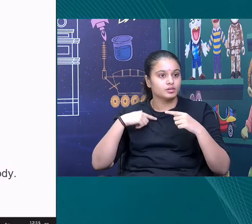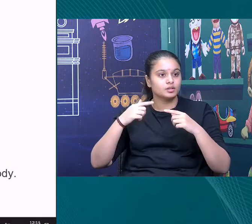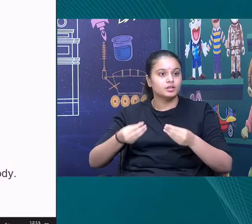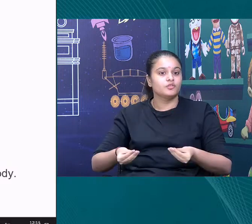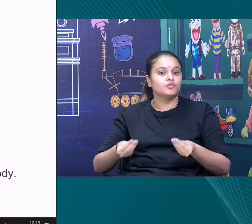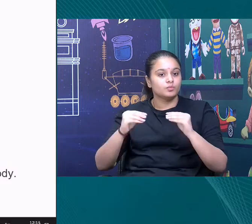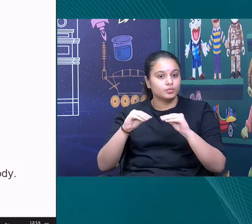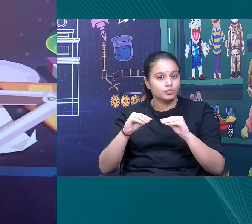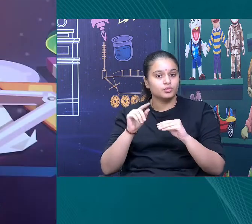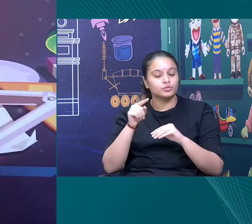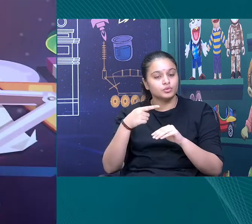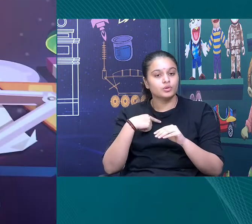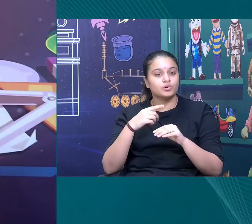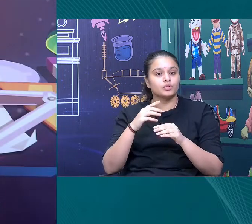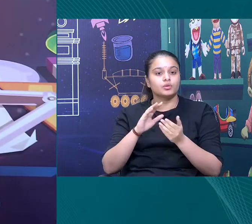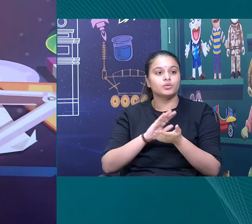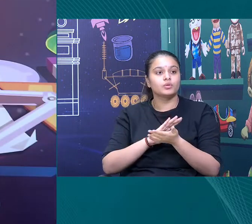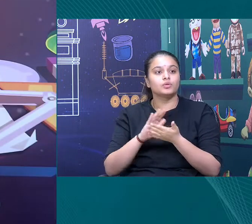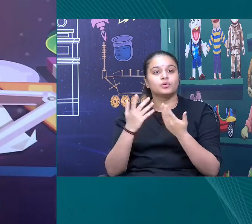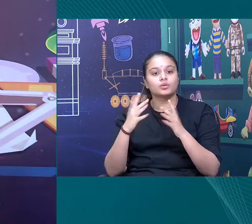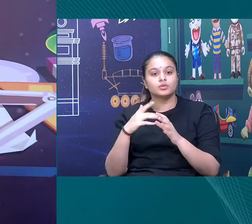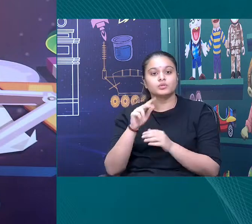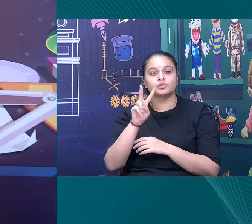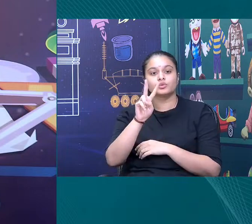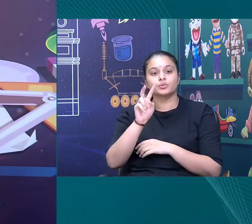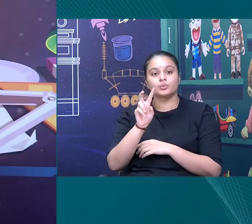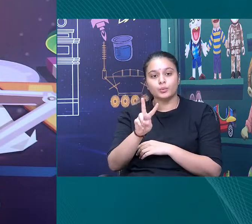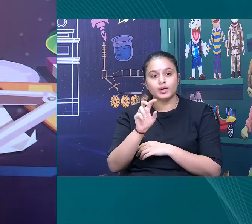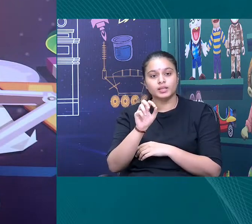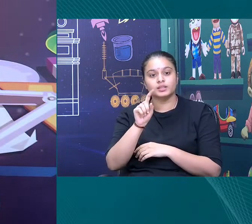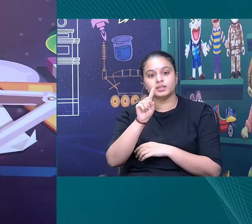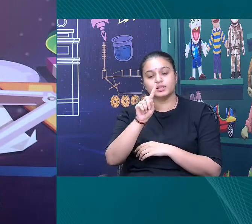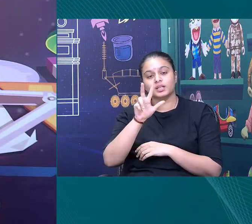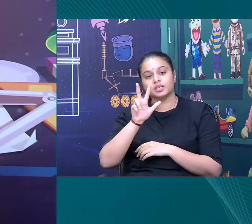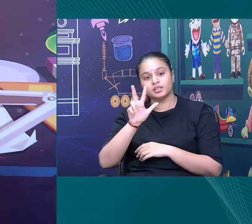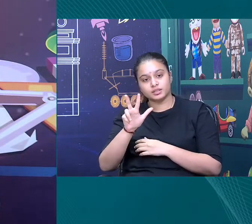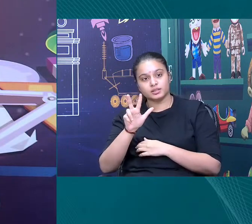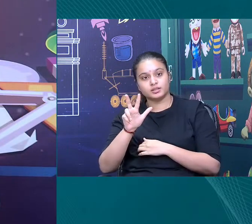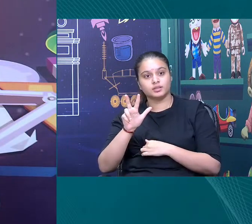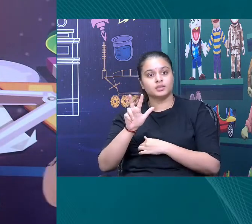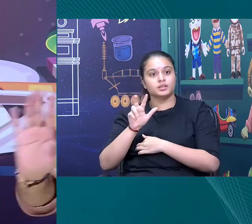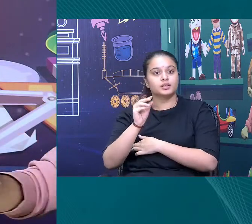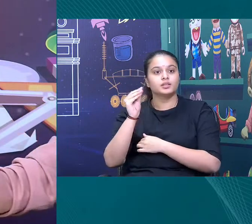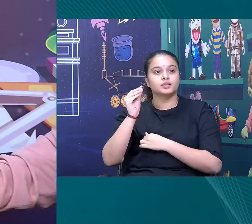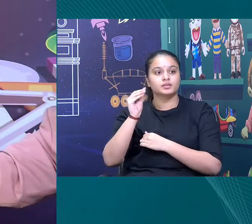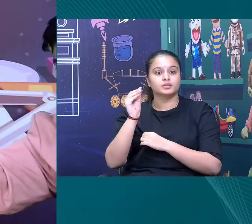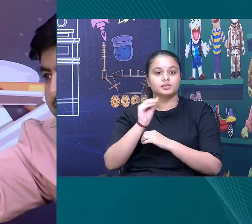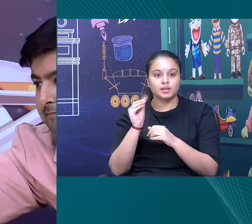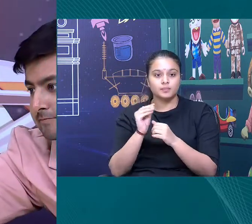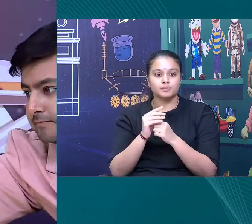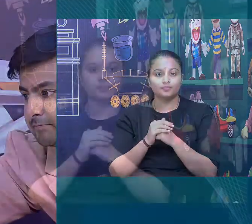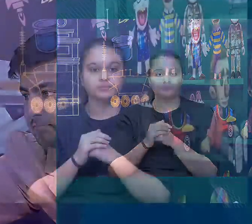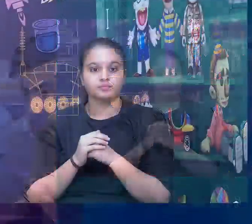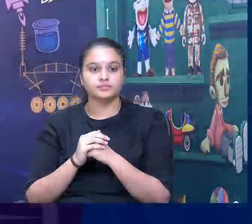longer, and he passed away in 2018, which is very interesting. Somebody